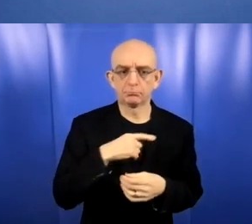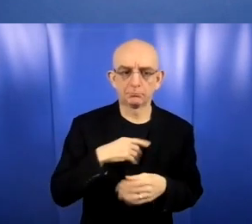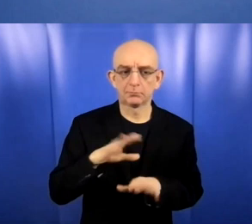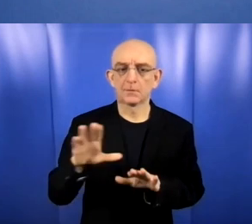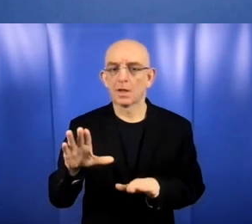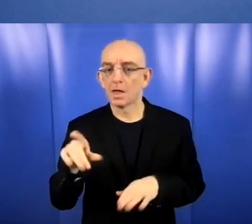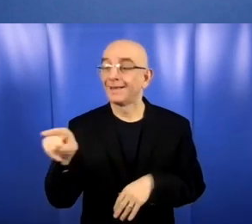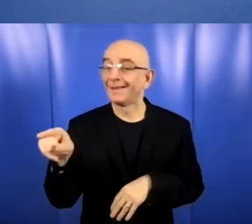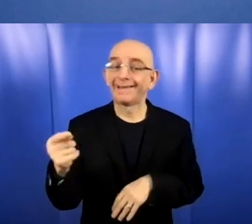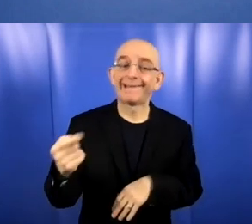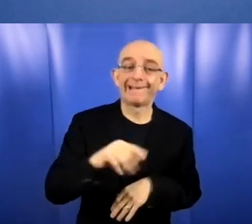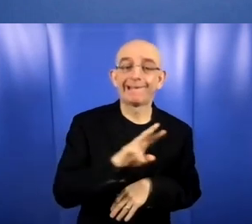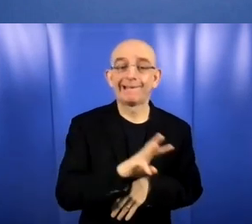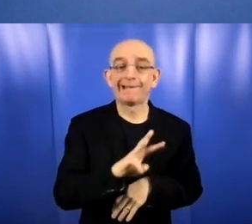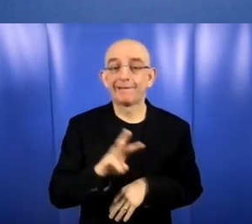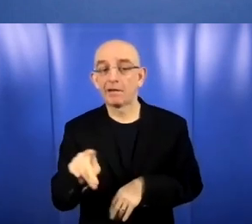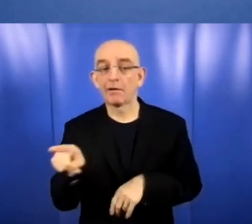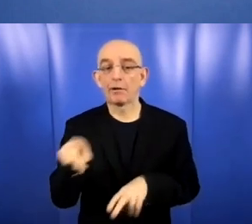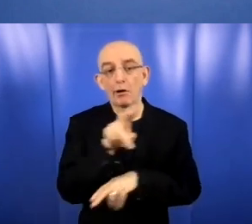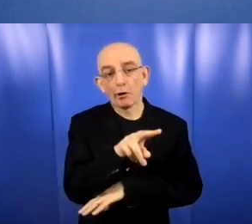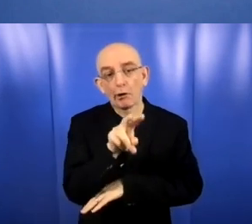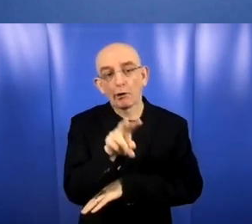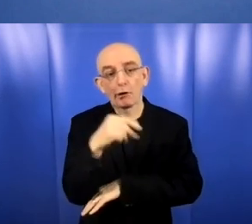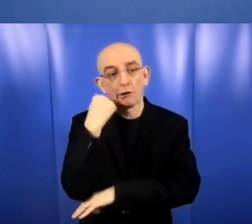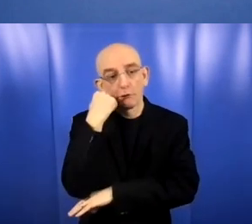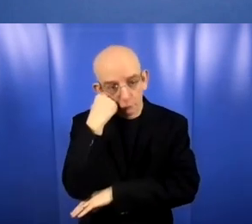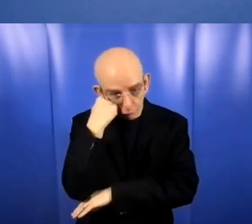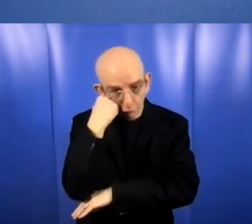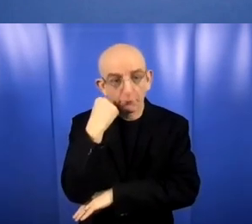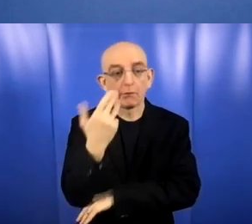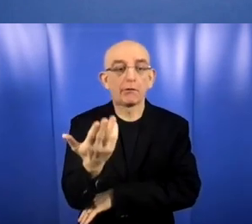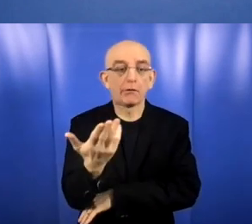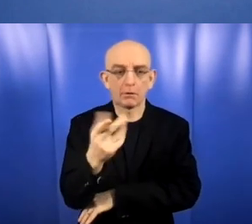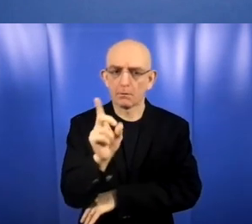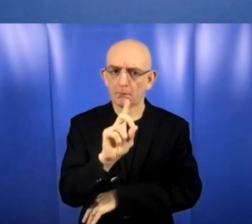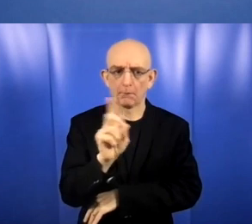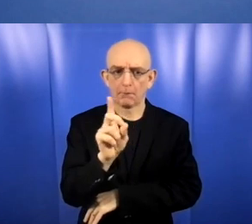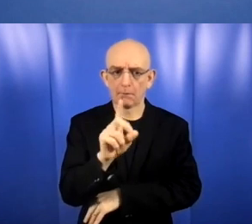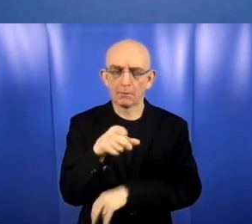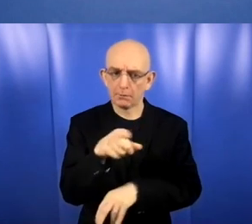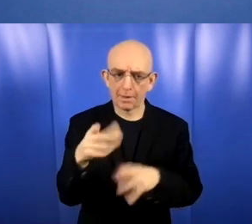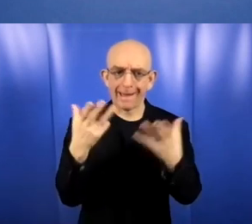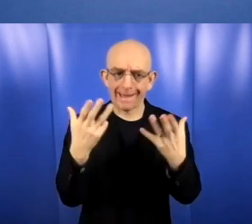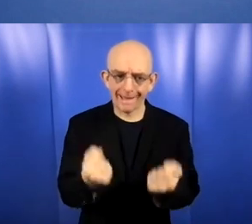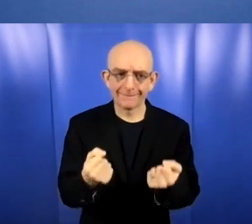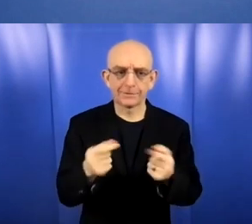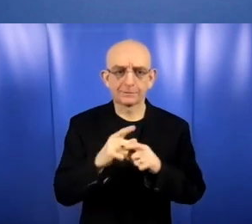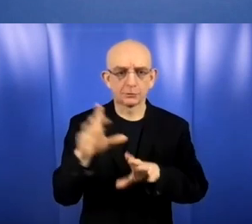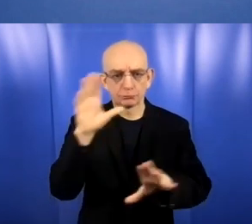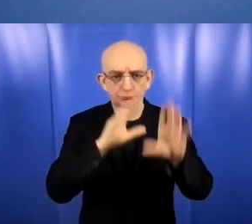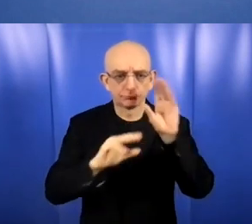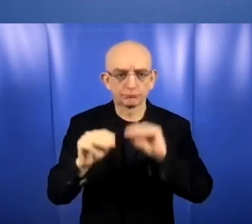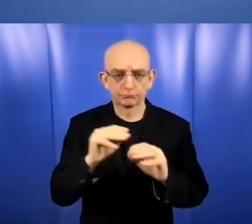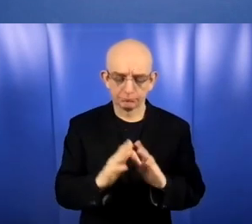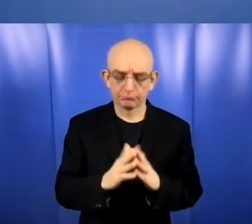But we study it through books. No, we work with institutions in the lower middle income